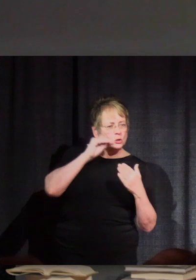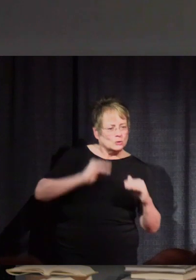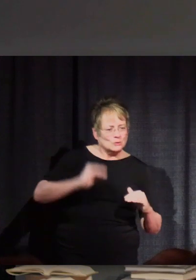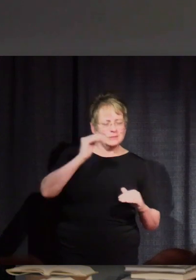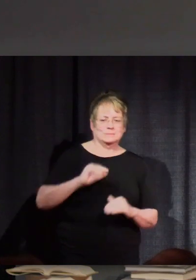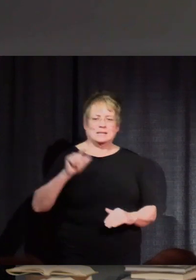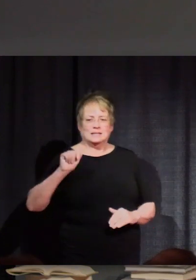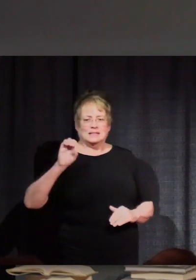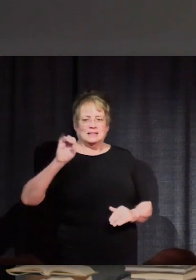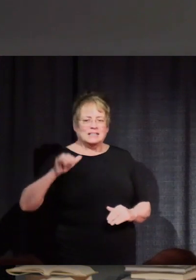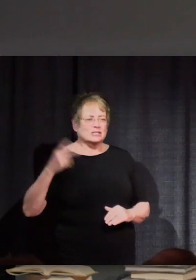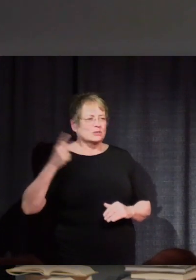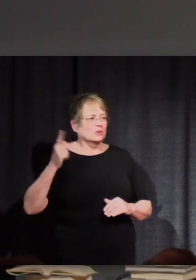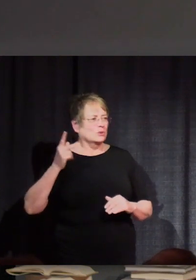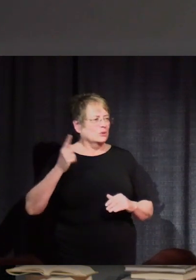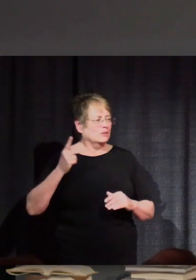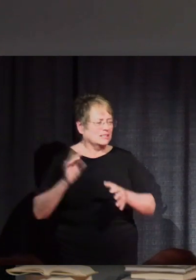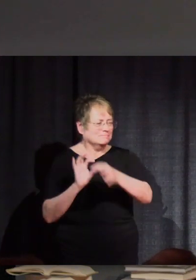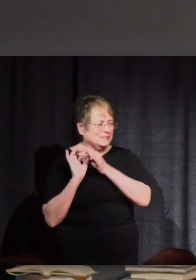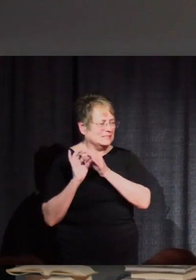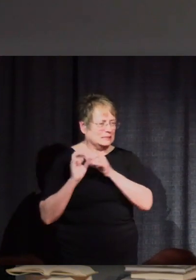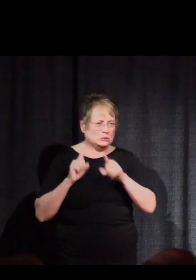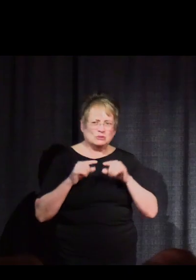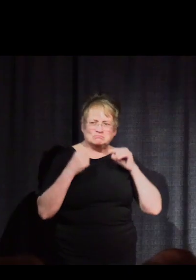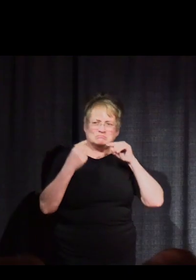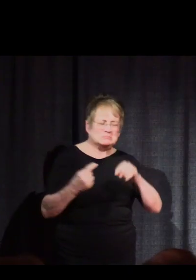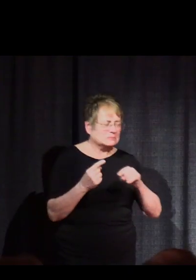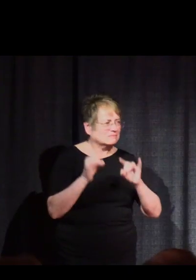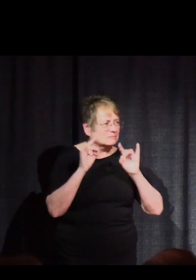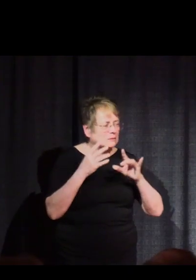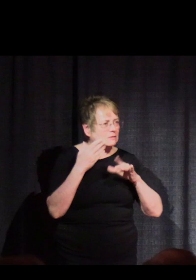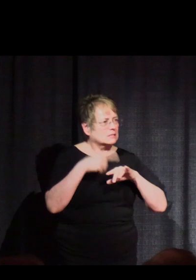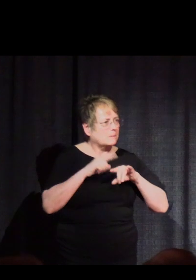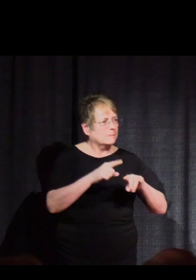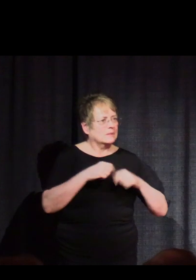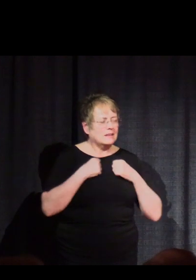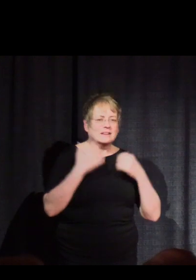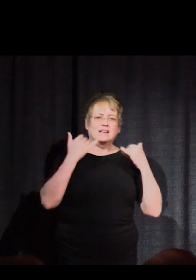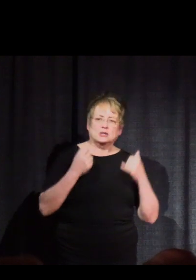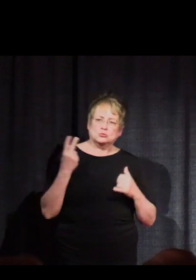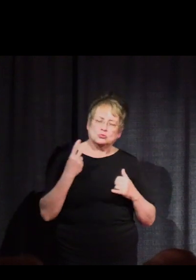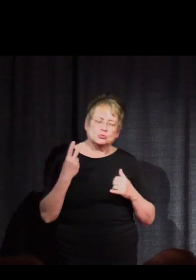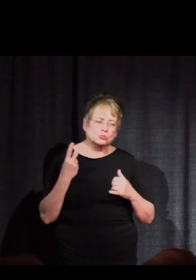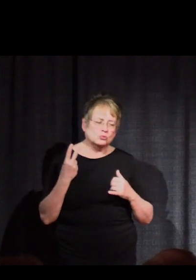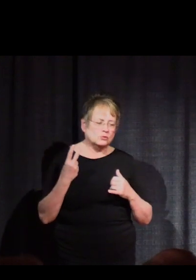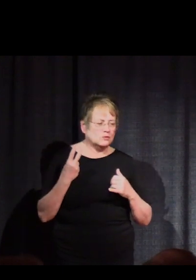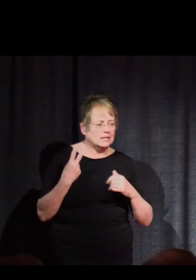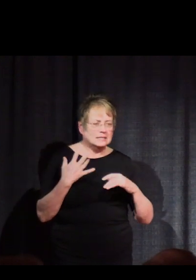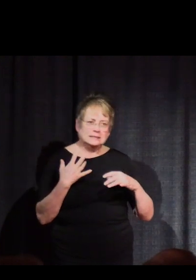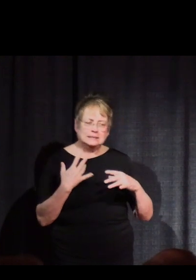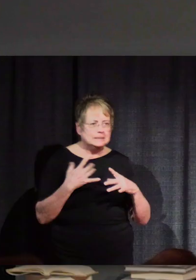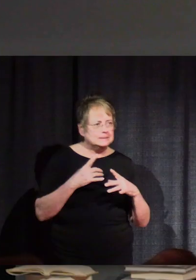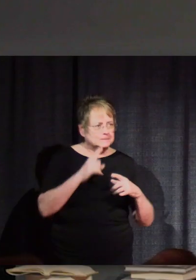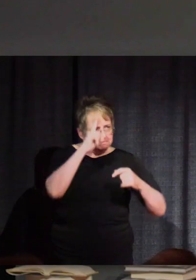Lacey and I reconnected during the darkest parts of our lives, and now we're devoted to spreading